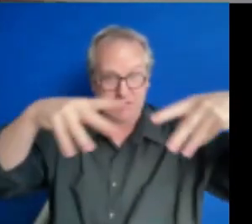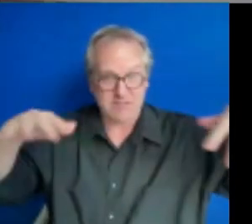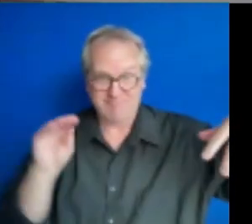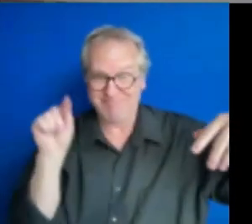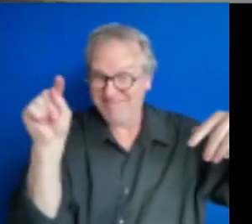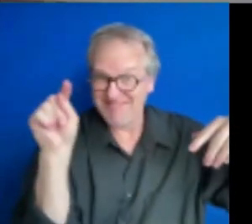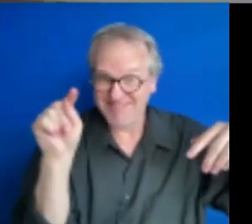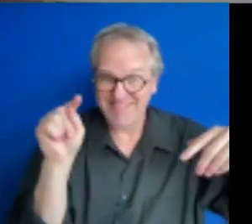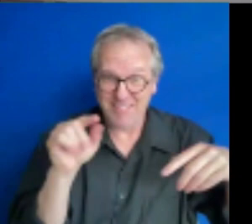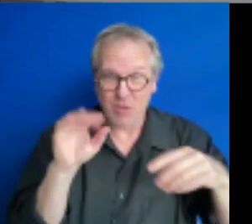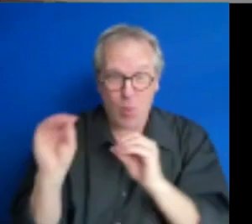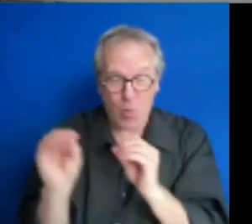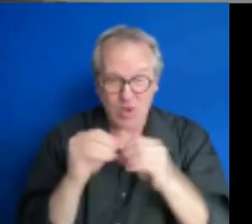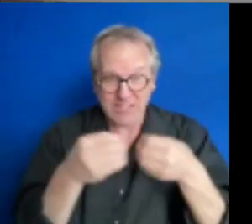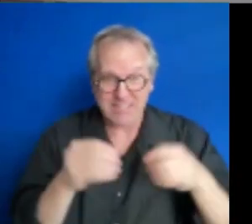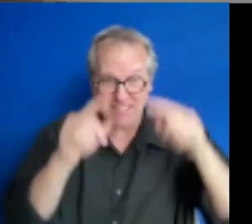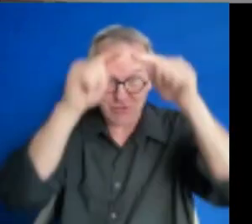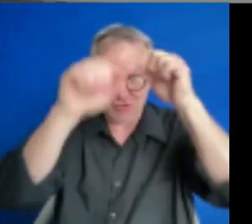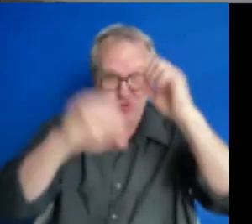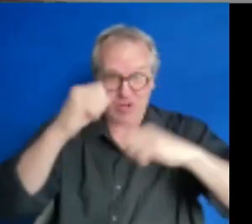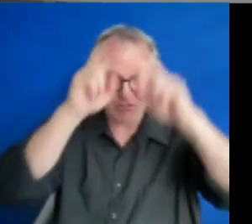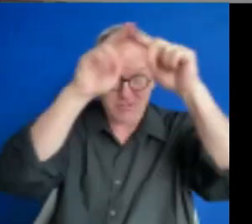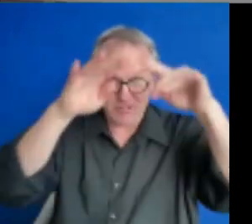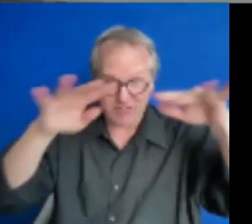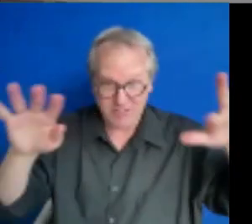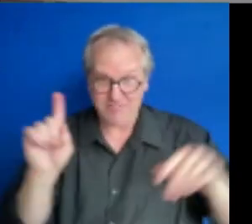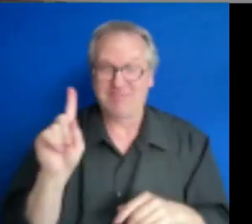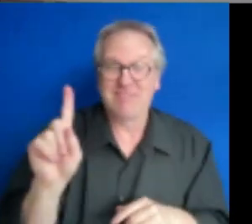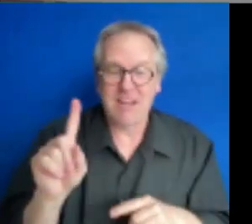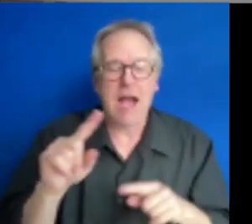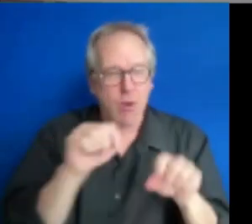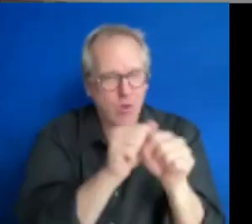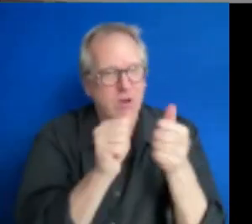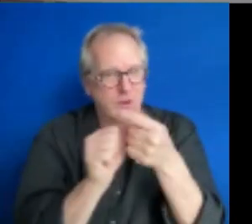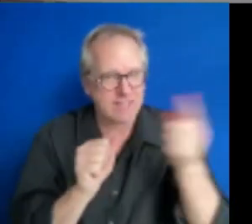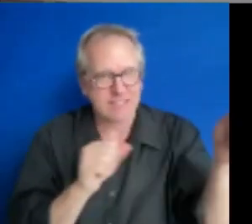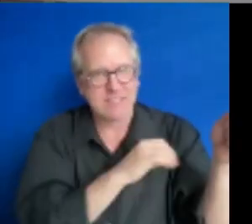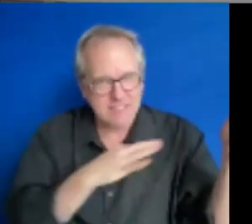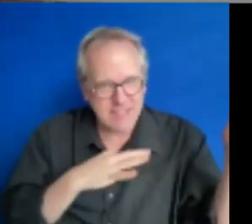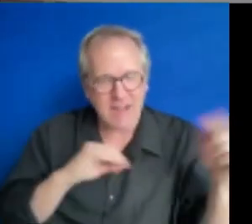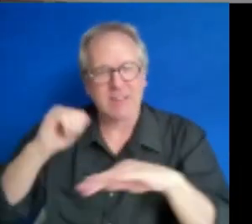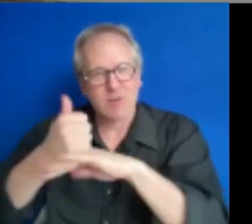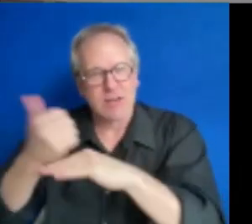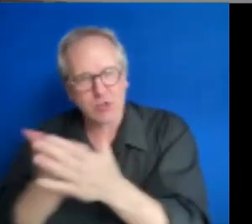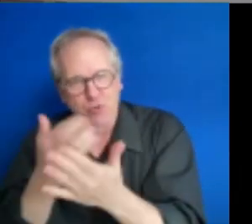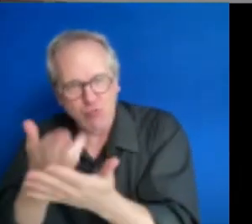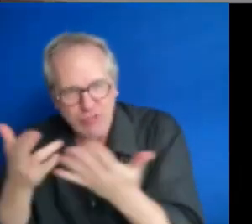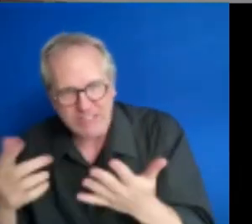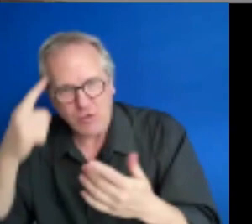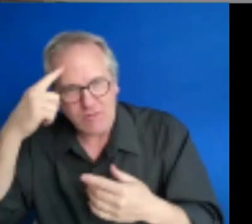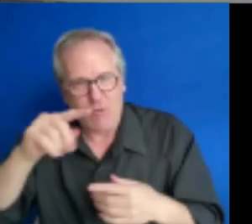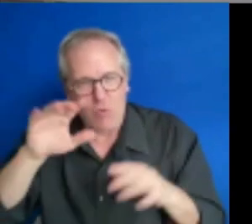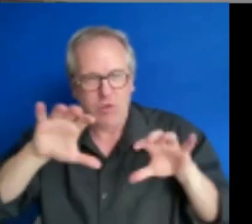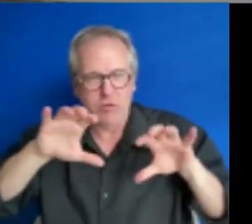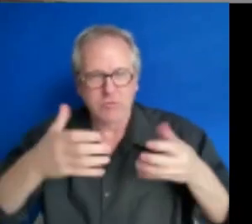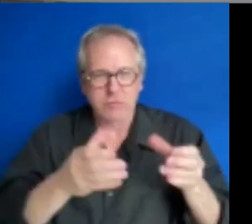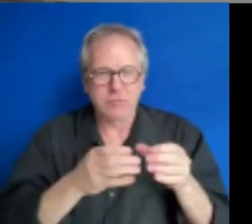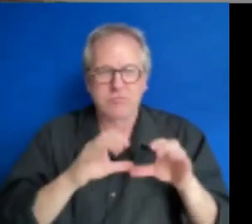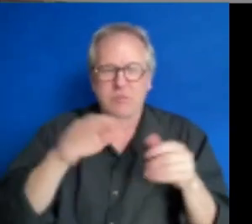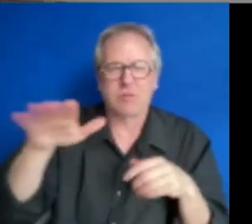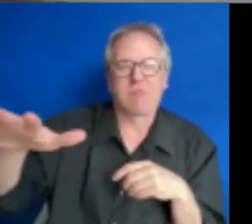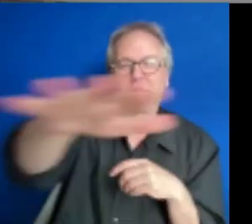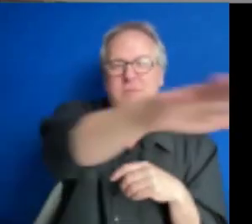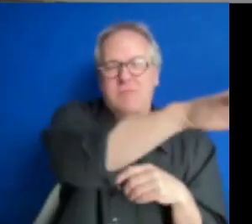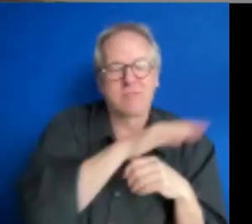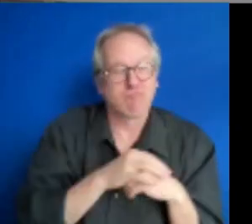I am able to then not only work with staff, but create new resources for congregations in how to